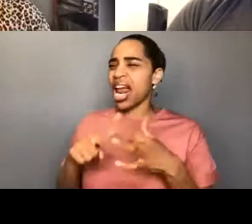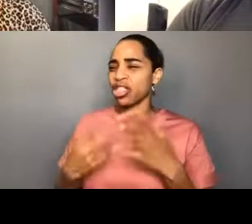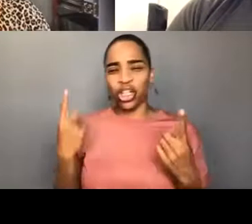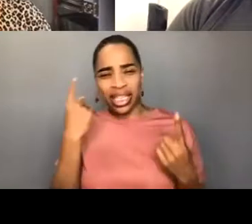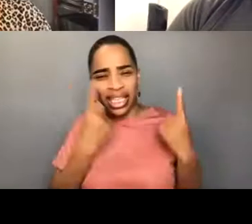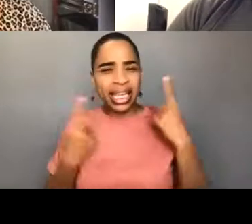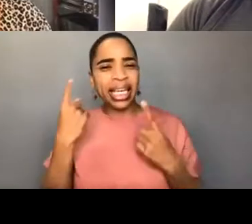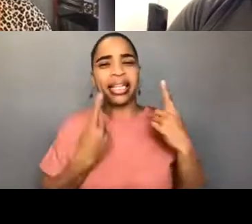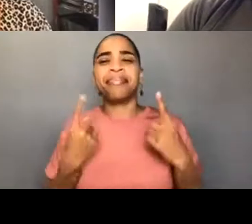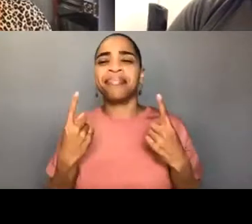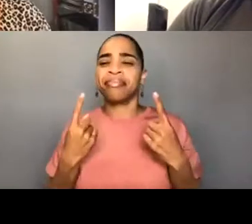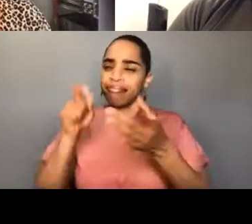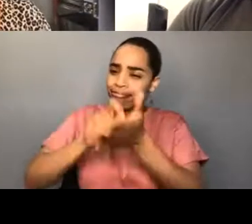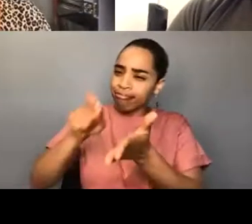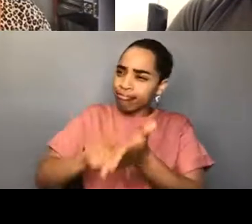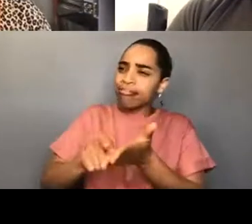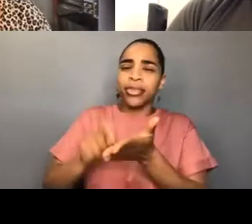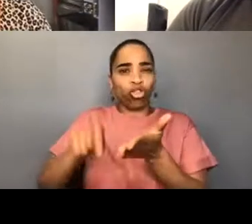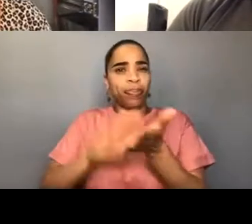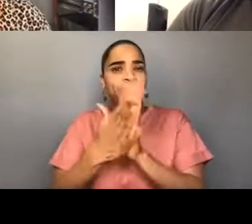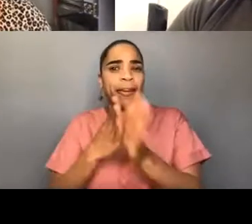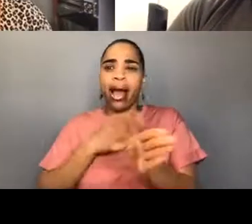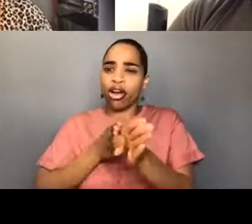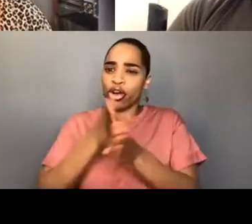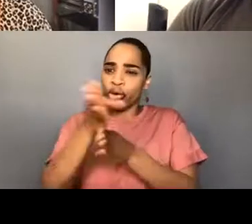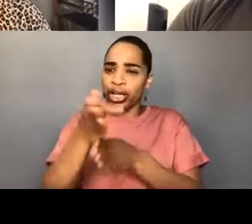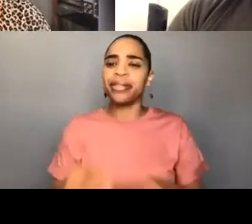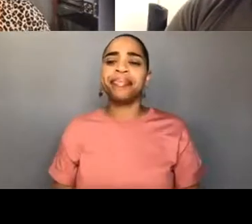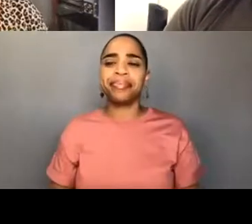about journalism as a career. I kind of had